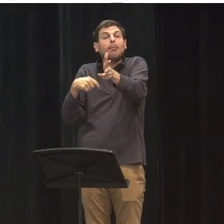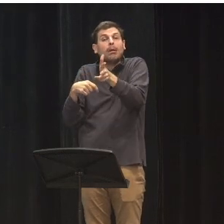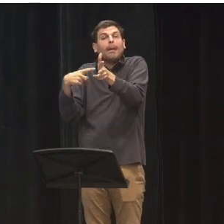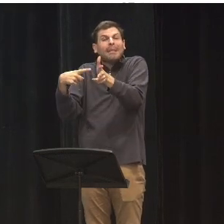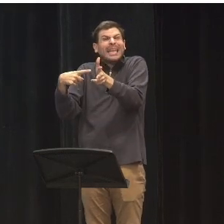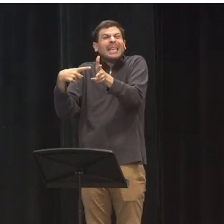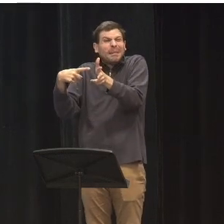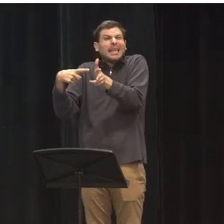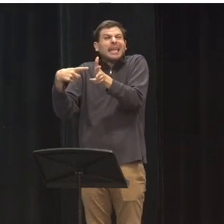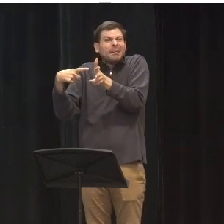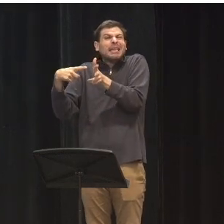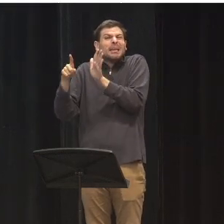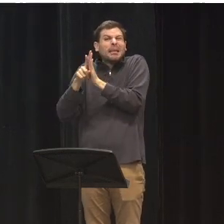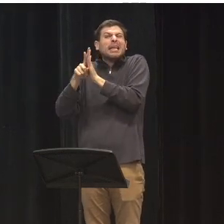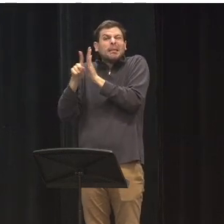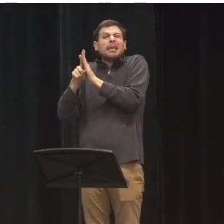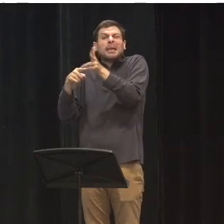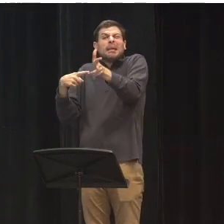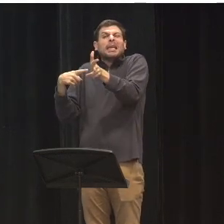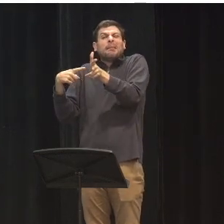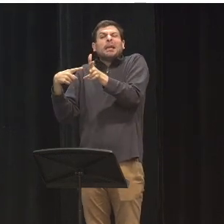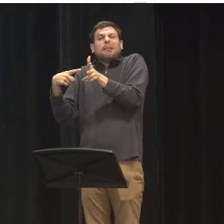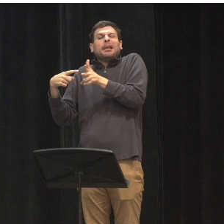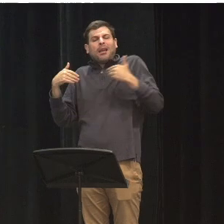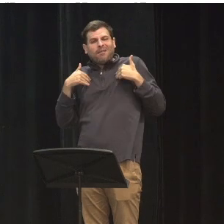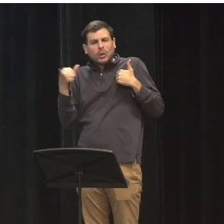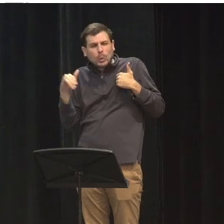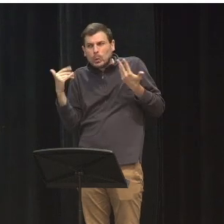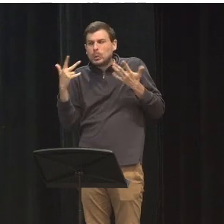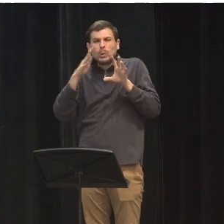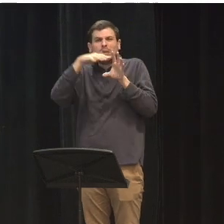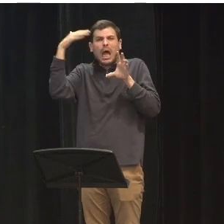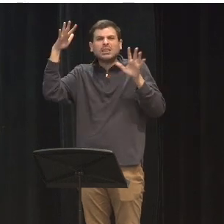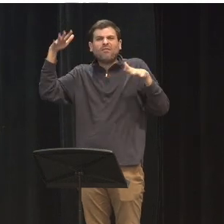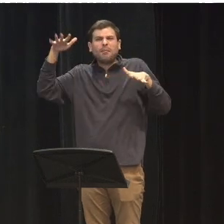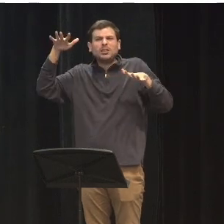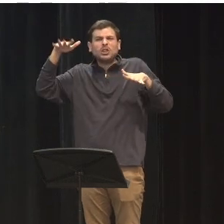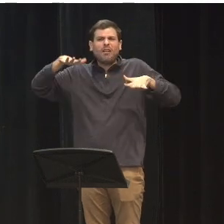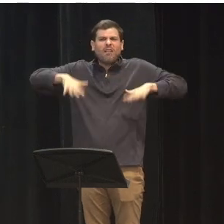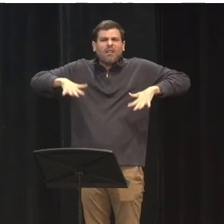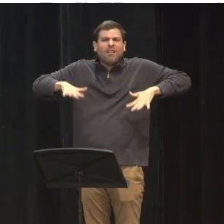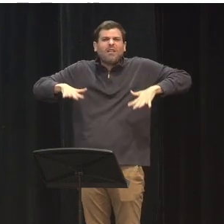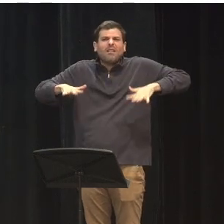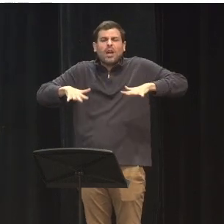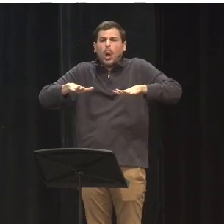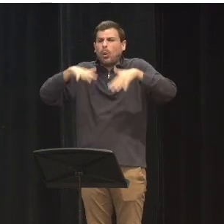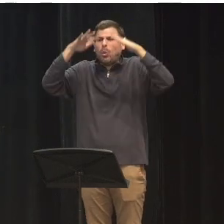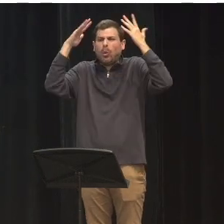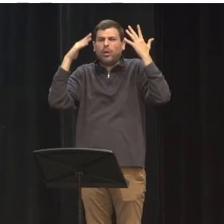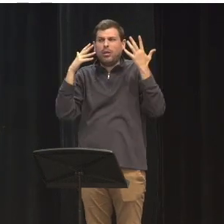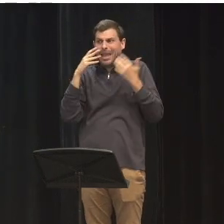beep. There's going to be a lot of dust. There are going to be vibrations. And if this goes on